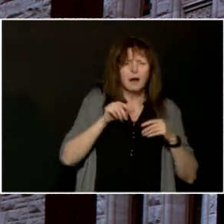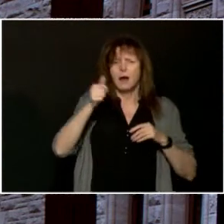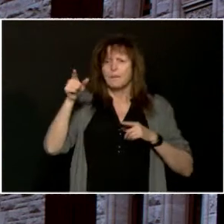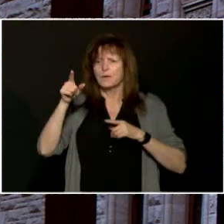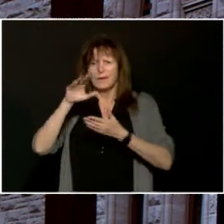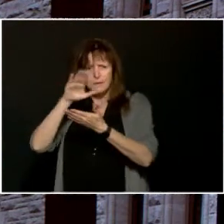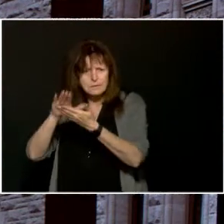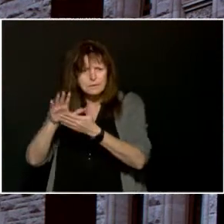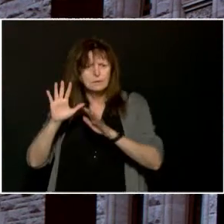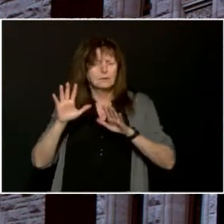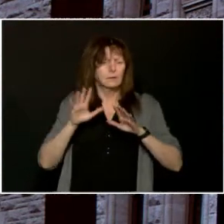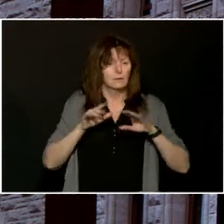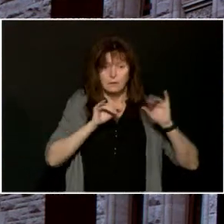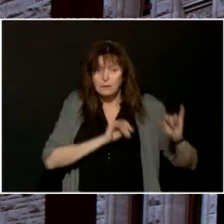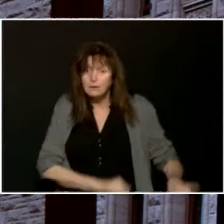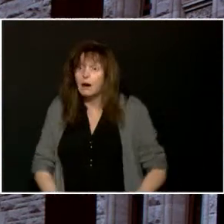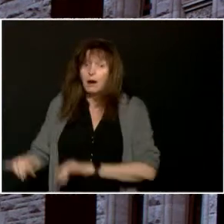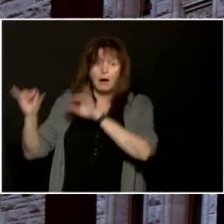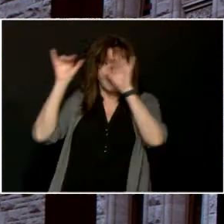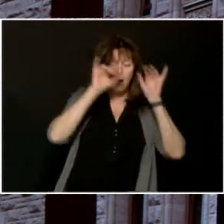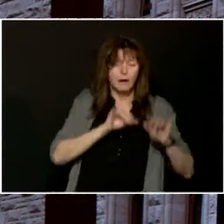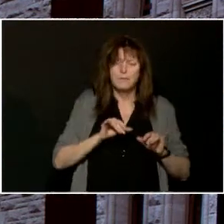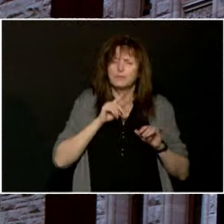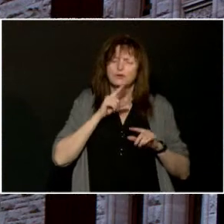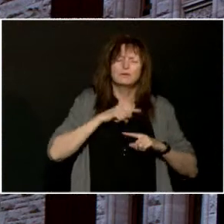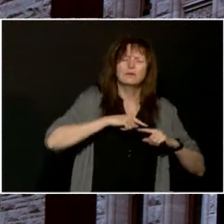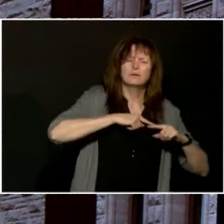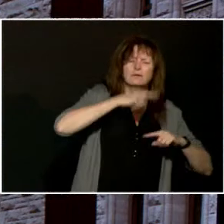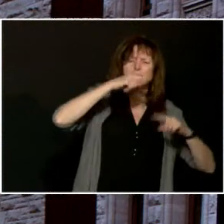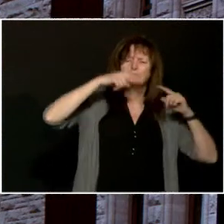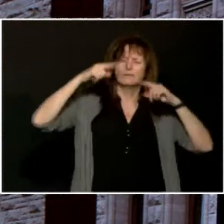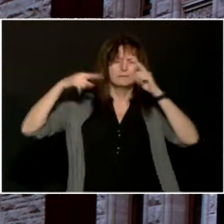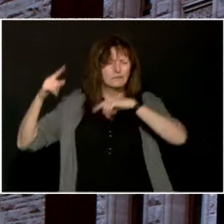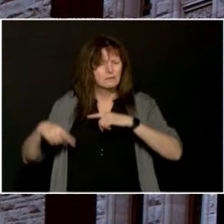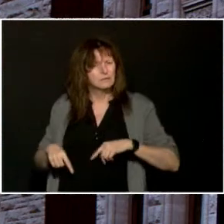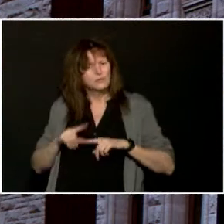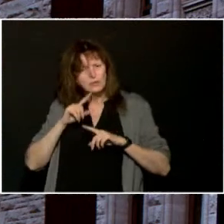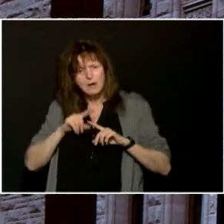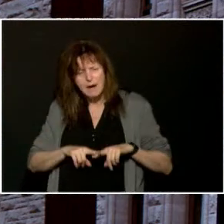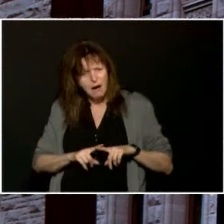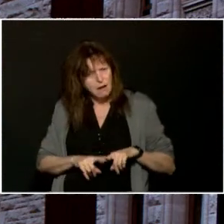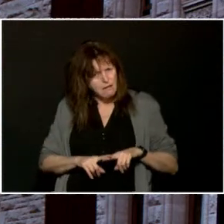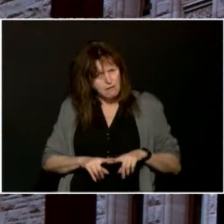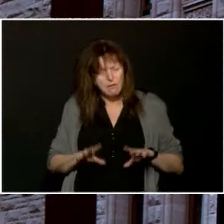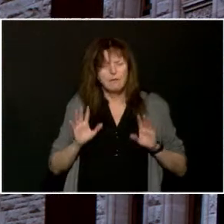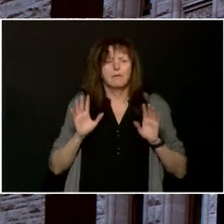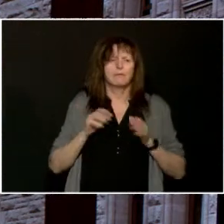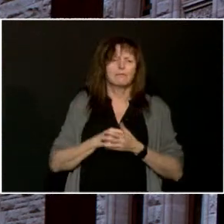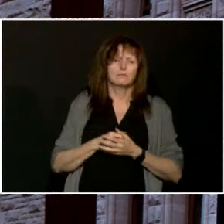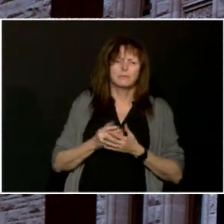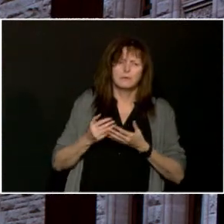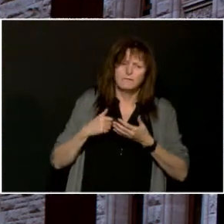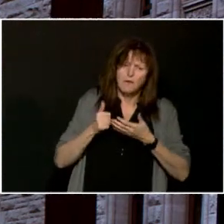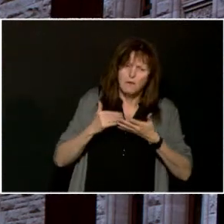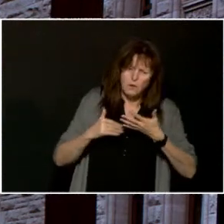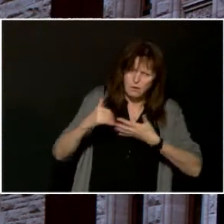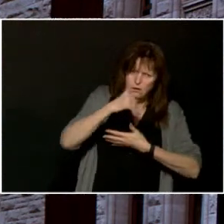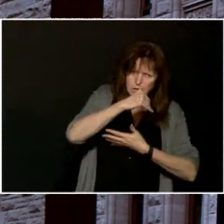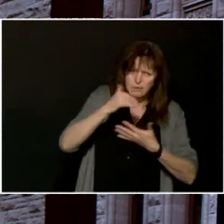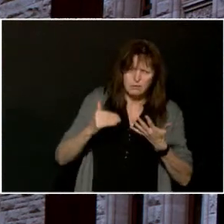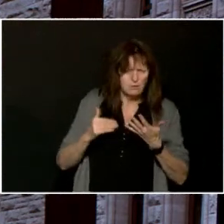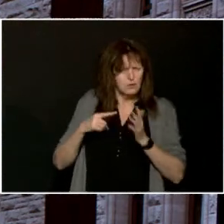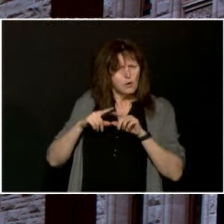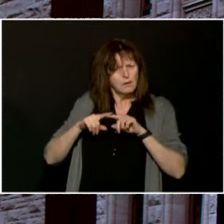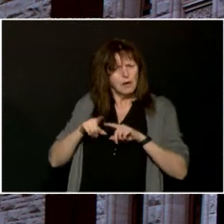we're wide open or we're fully closed. We've always used a gradation in opening there. So that's what I think Dr. Brown was referring